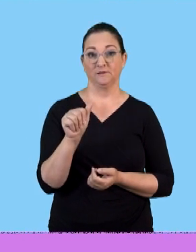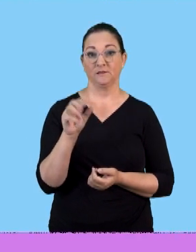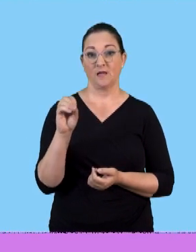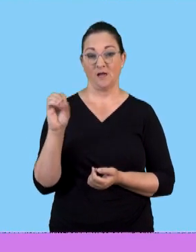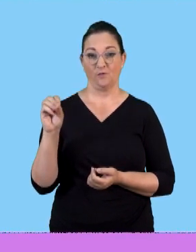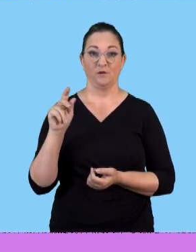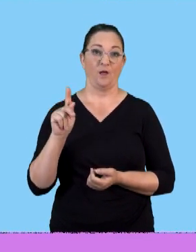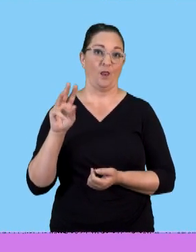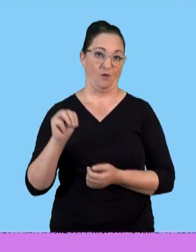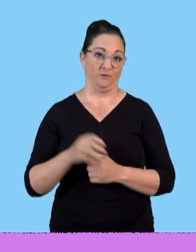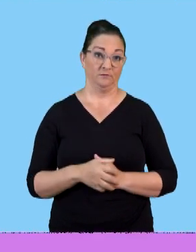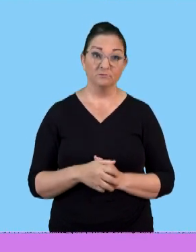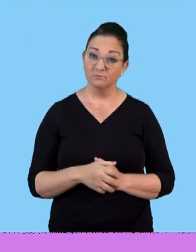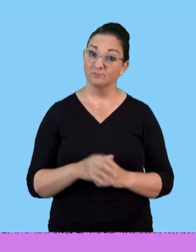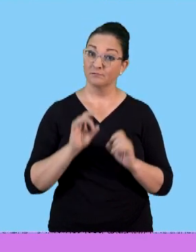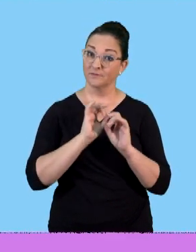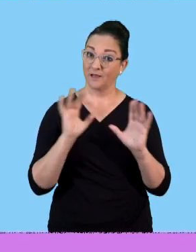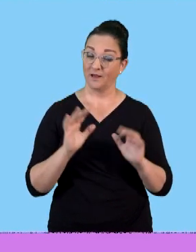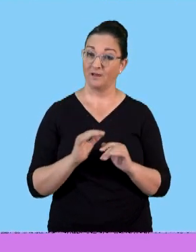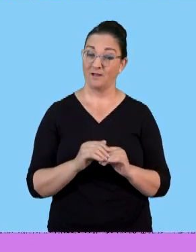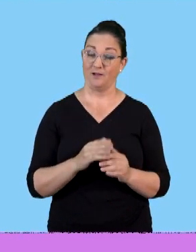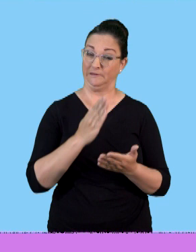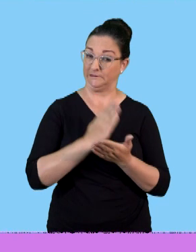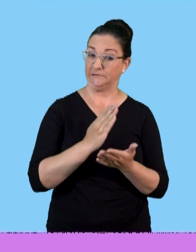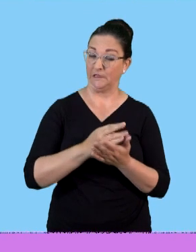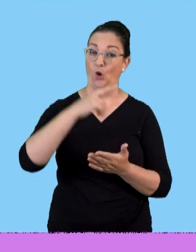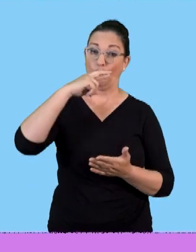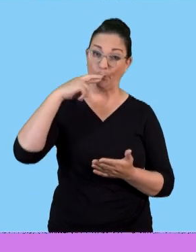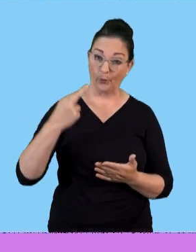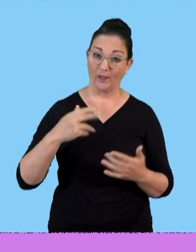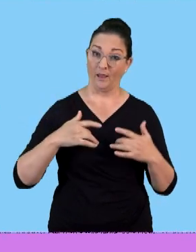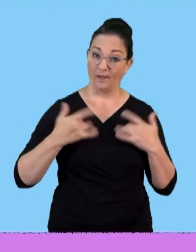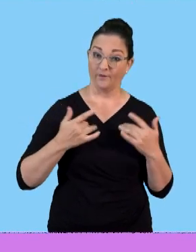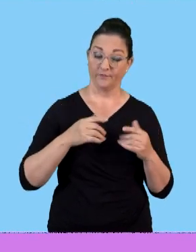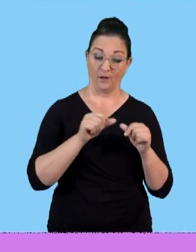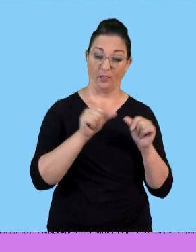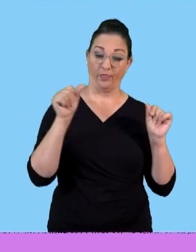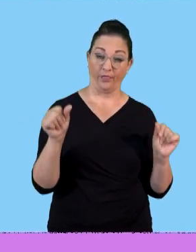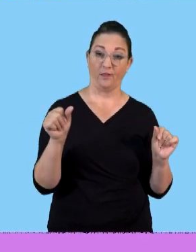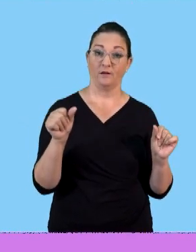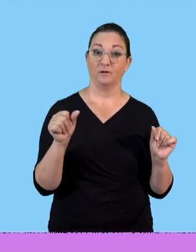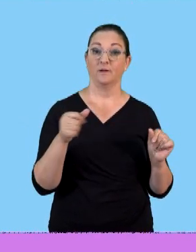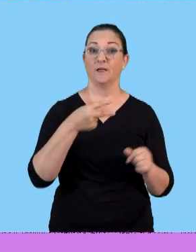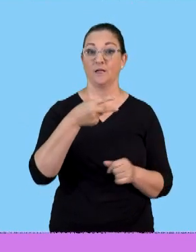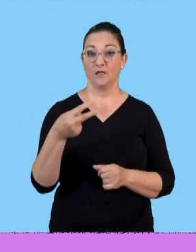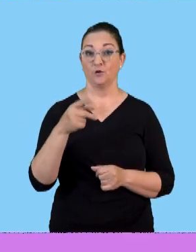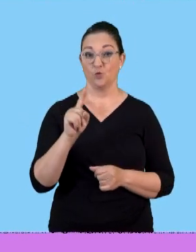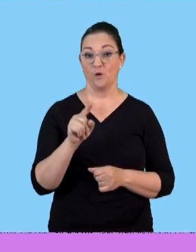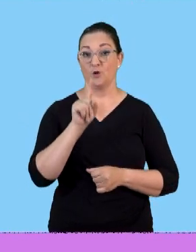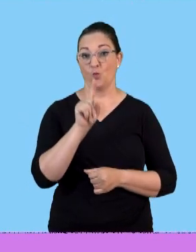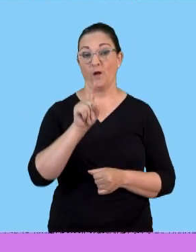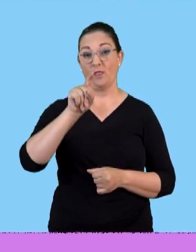1,600 kilometers. Guys, are we clear? So the actual distance, meaning the real life distance between these two places,